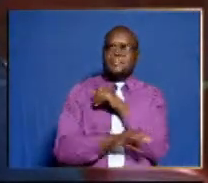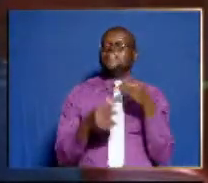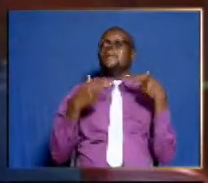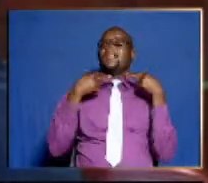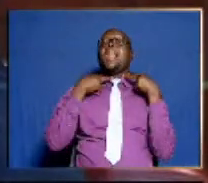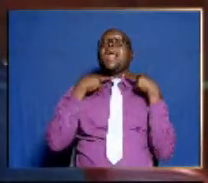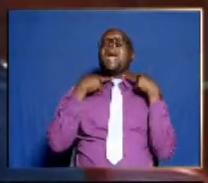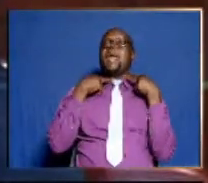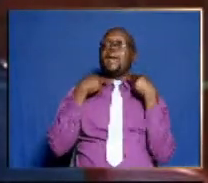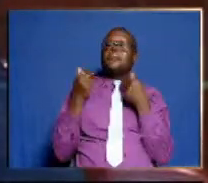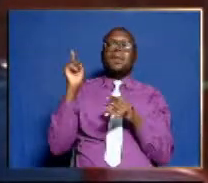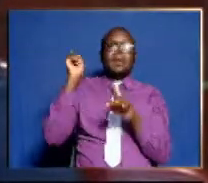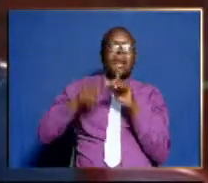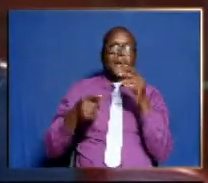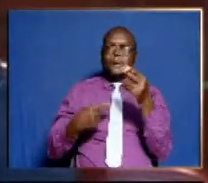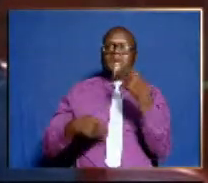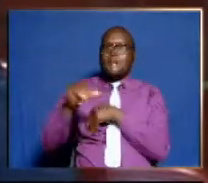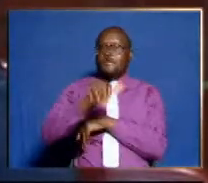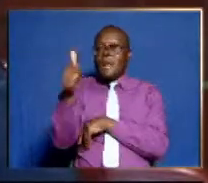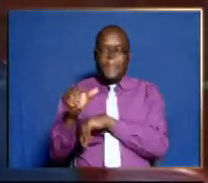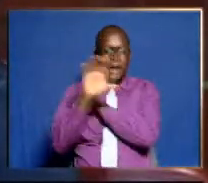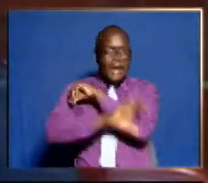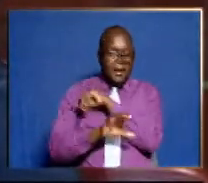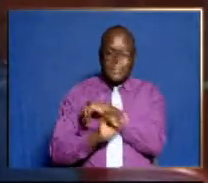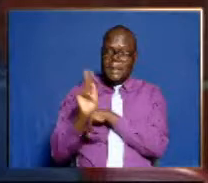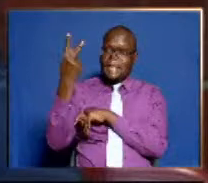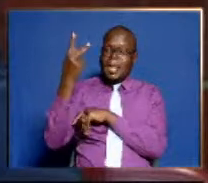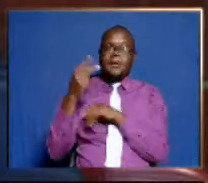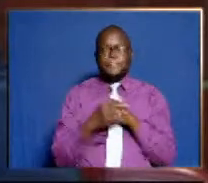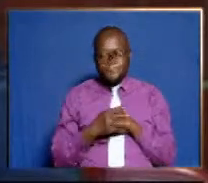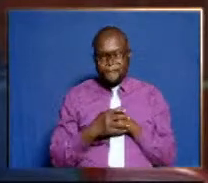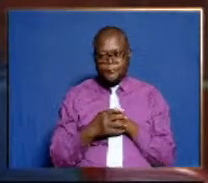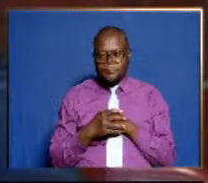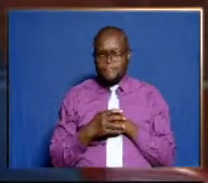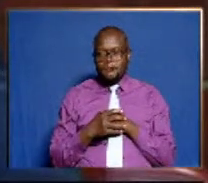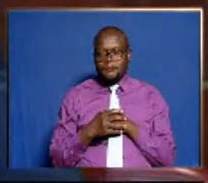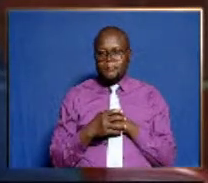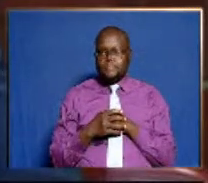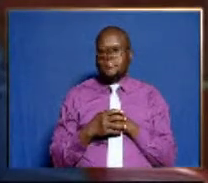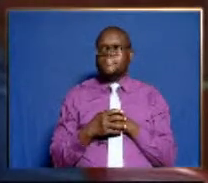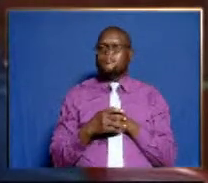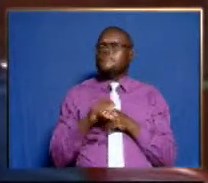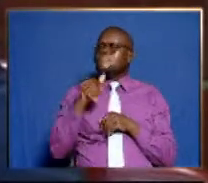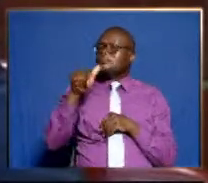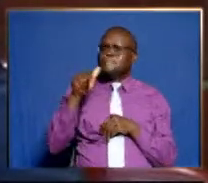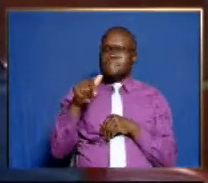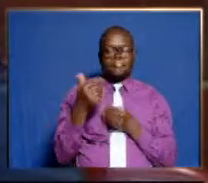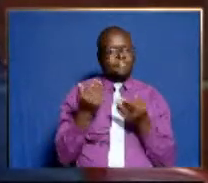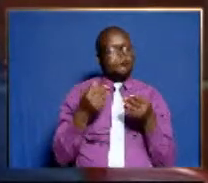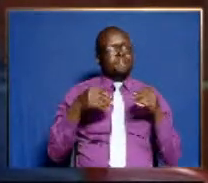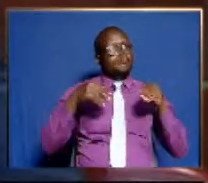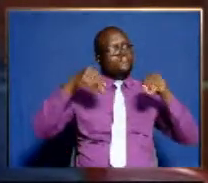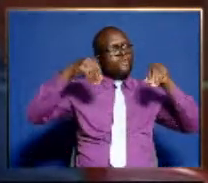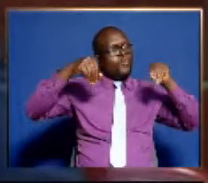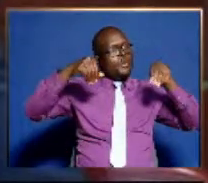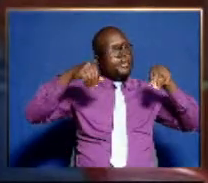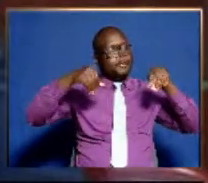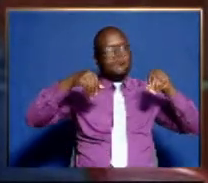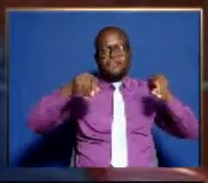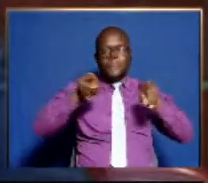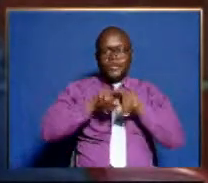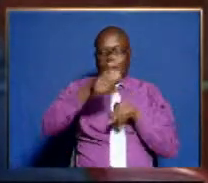earning potential. Kenya export quality has largely remained unchanged, with the